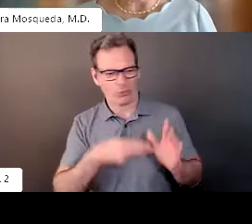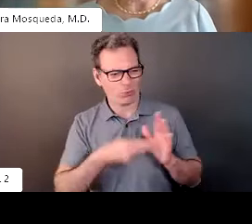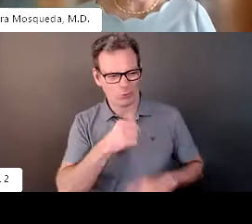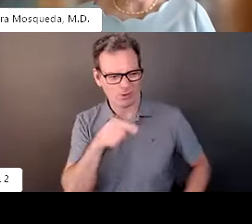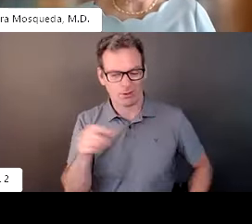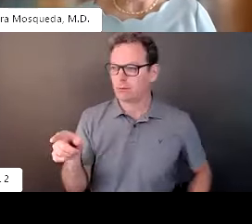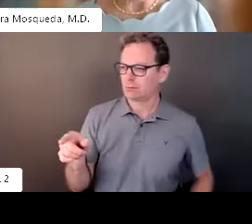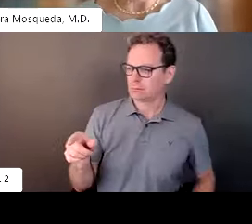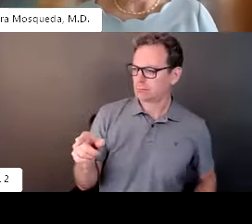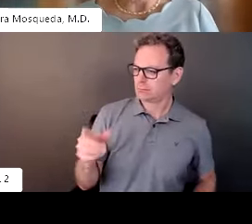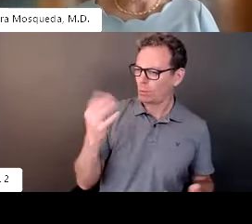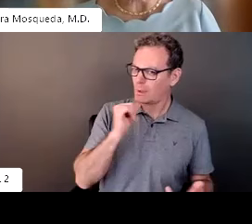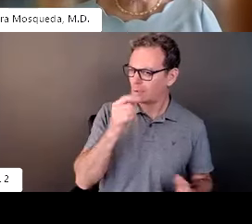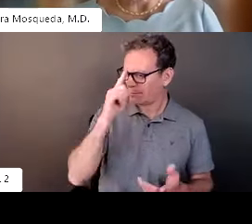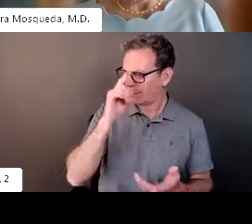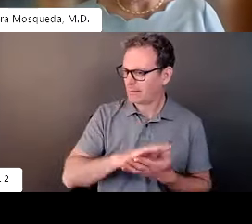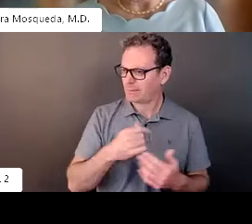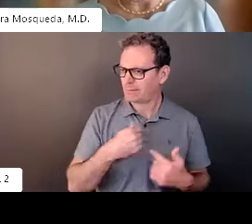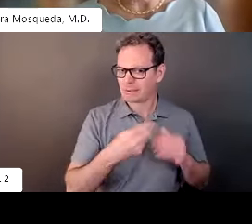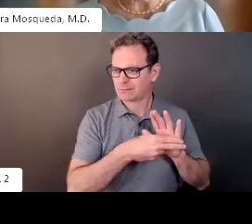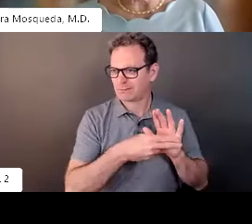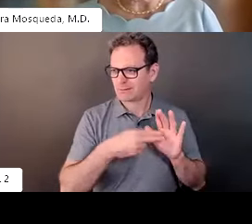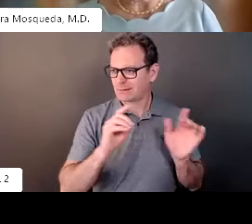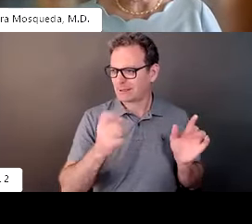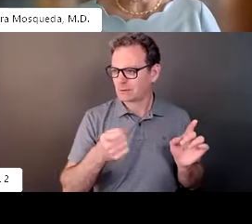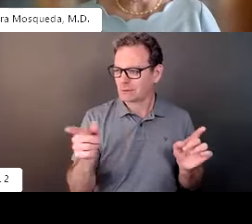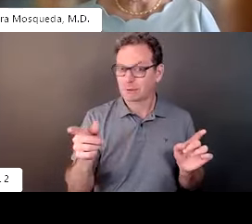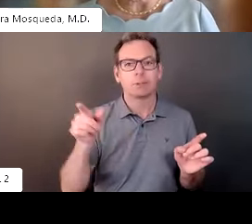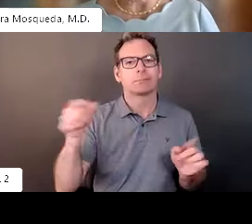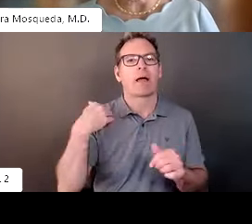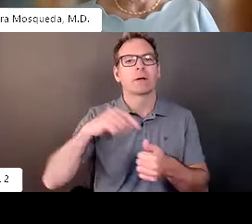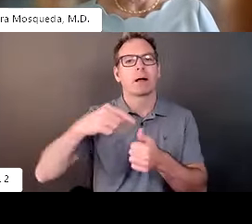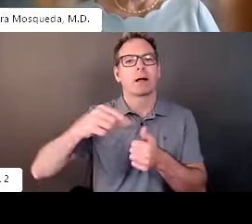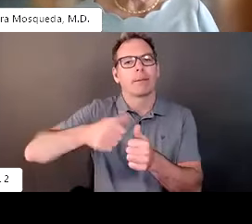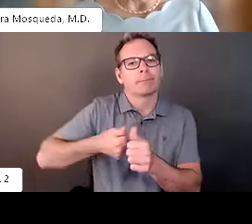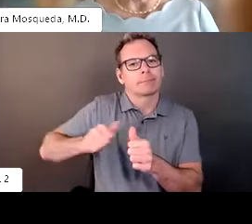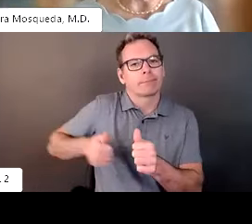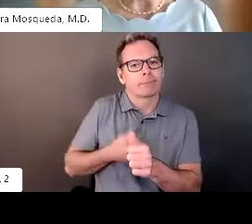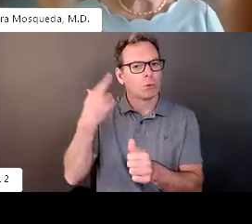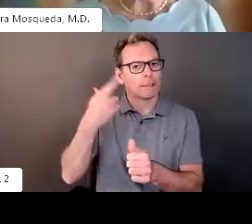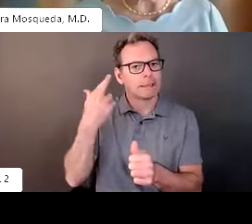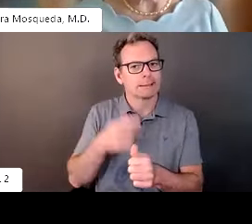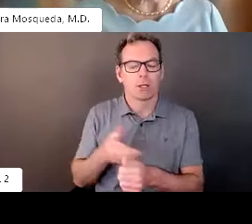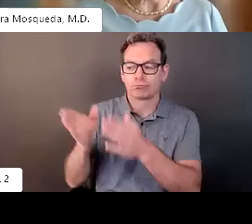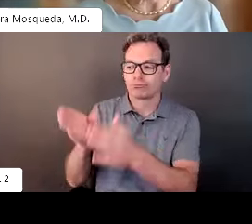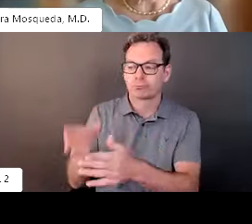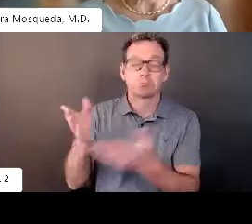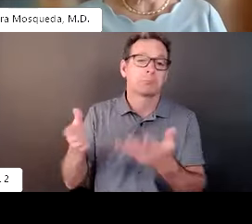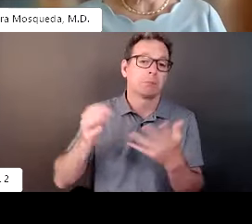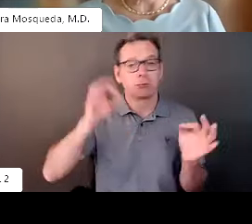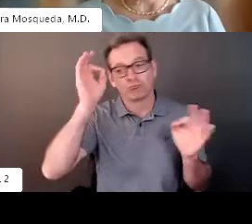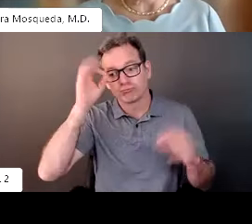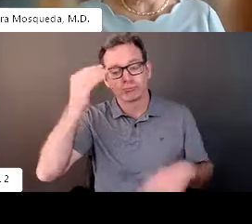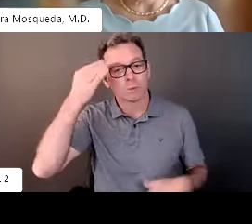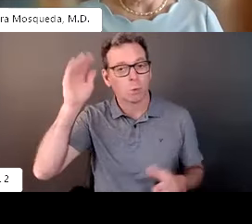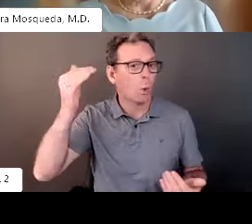And there's usually a lot more behind it. It could be anything from lack of knowledge